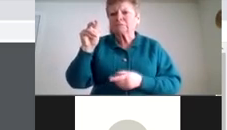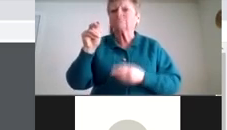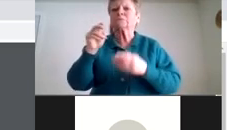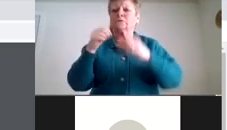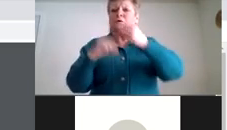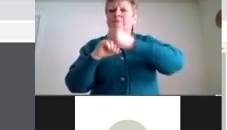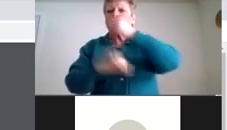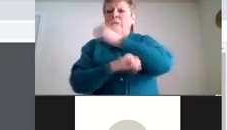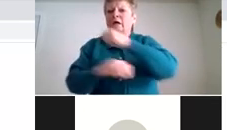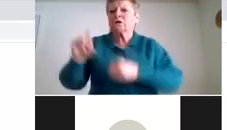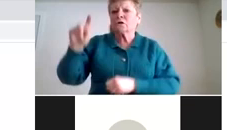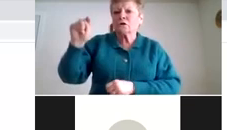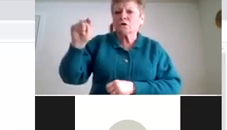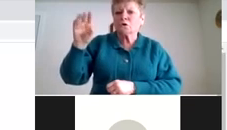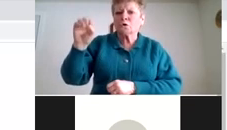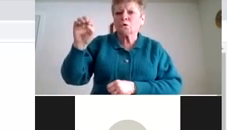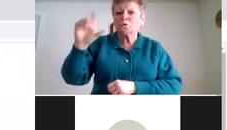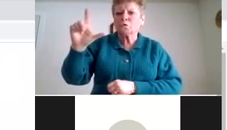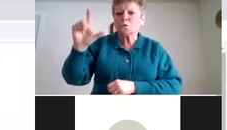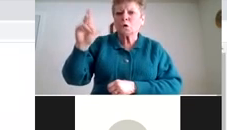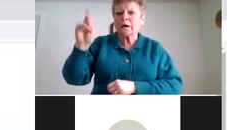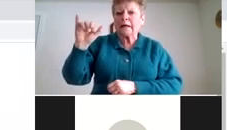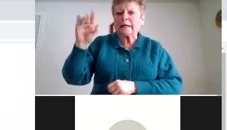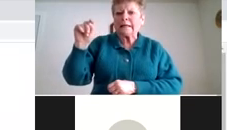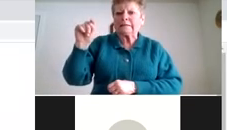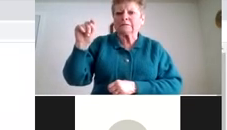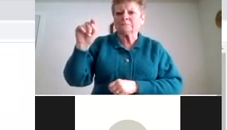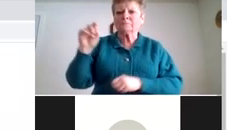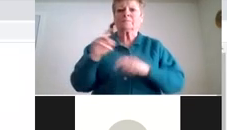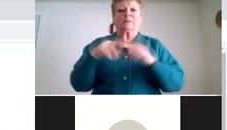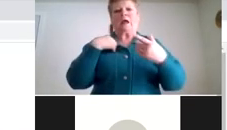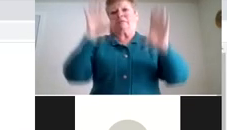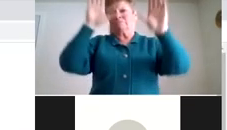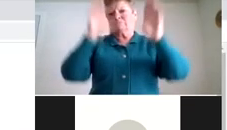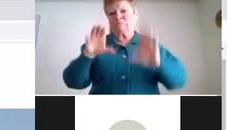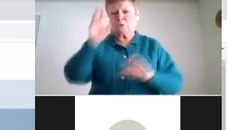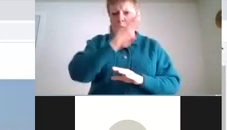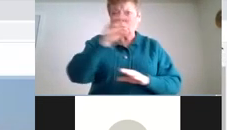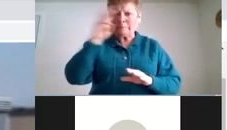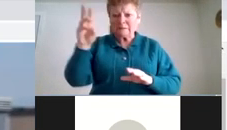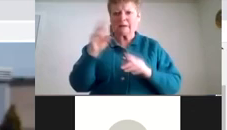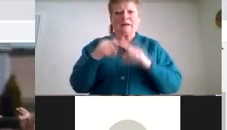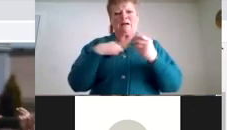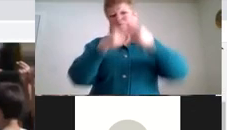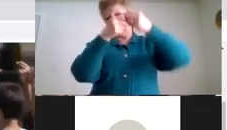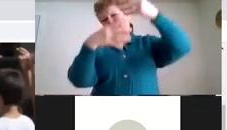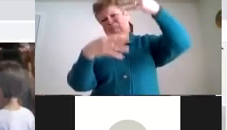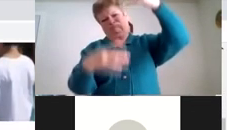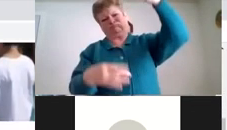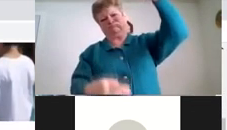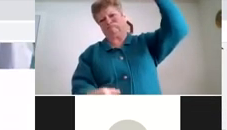I go here, we can click into this fantastic website, which has a whole host of resources to support